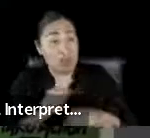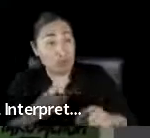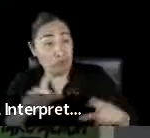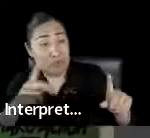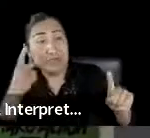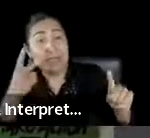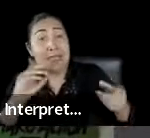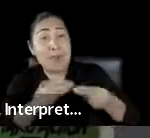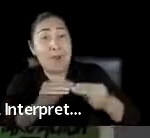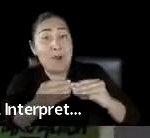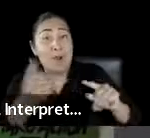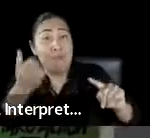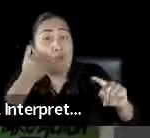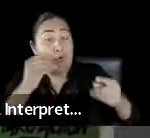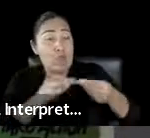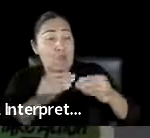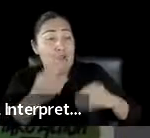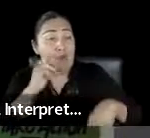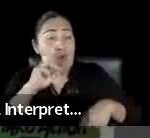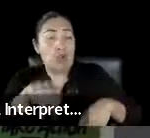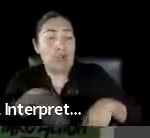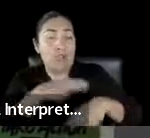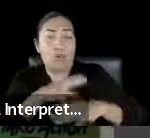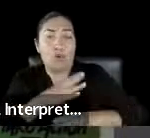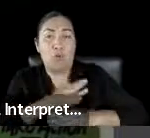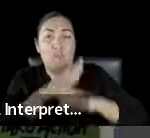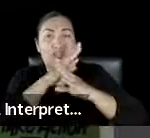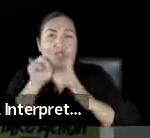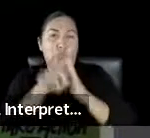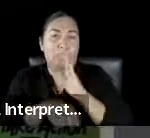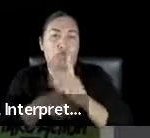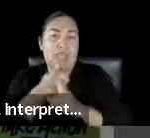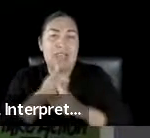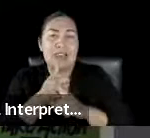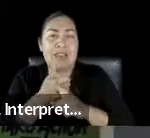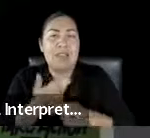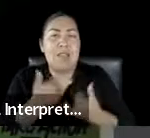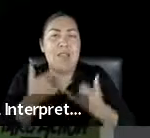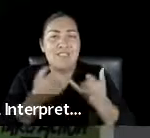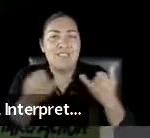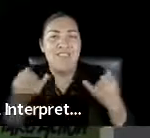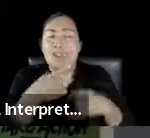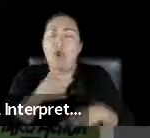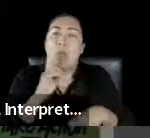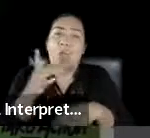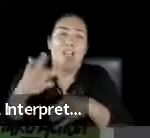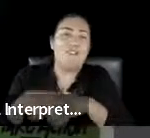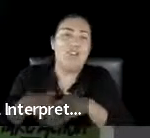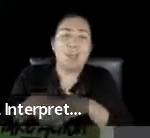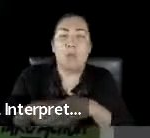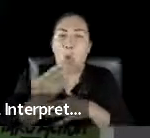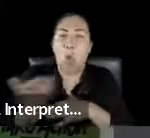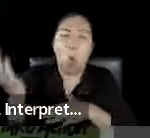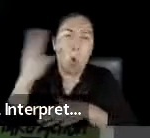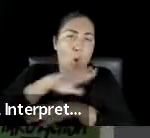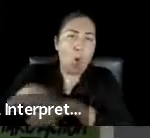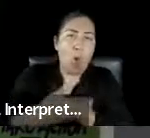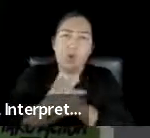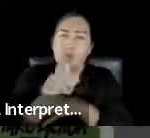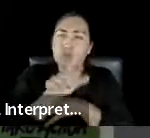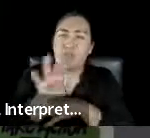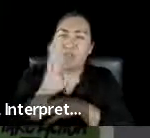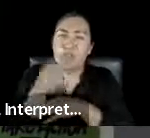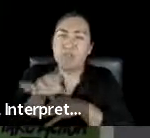number to the National Suicide Prevention Lifeline, and available 24/7. And whether you are in distress,